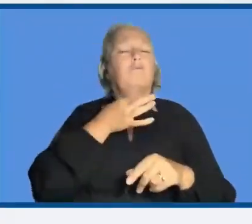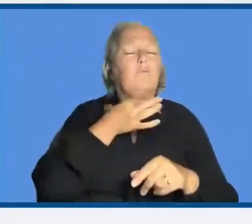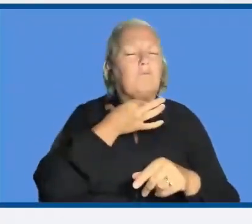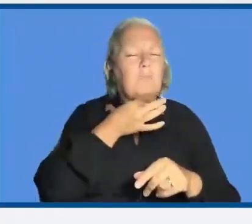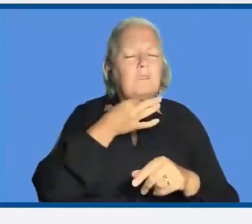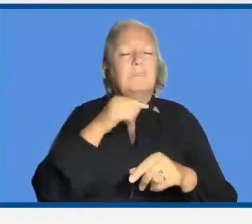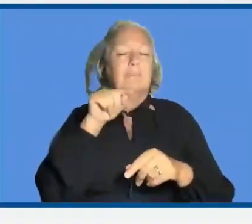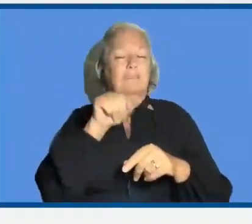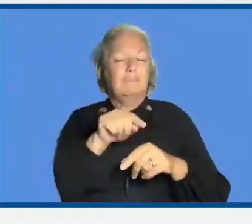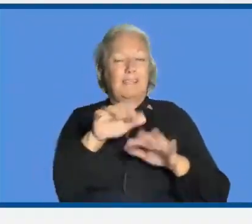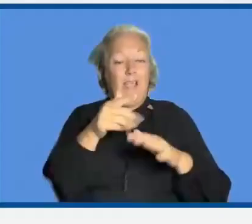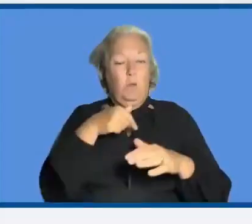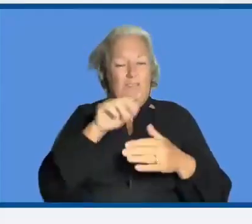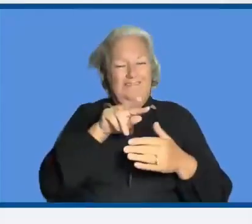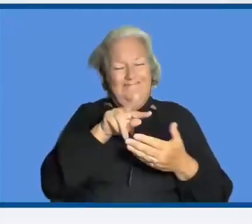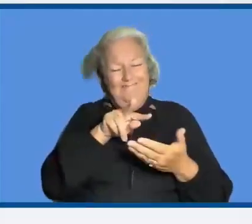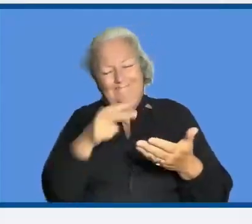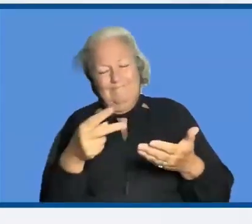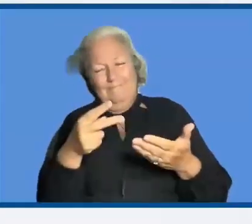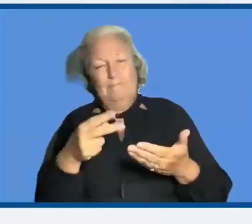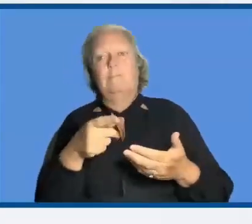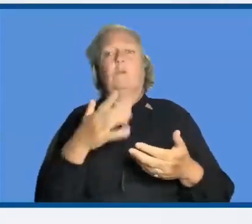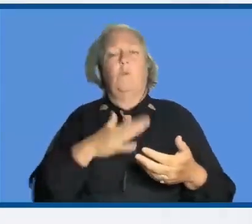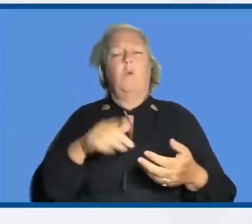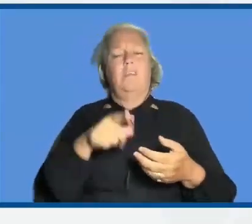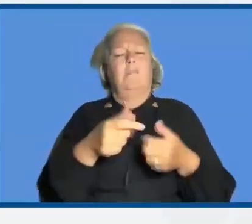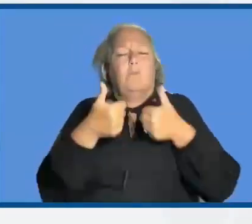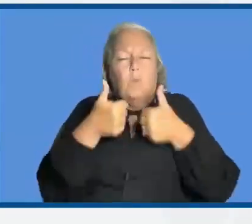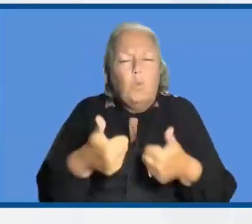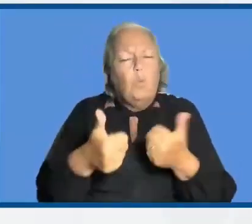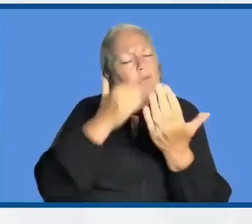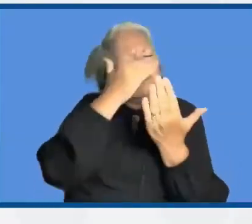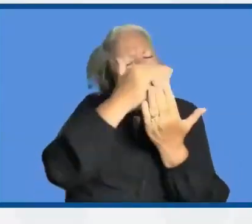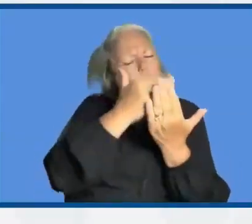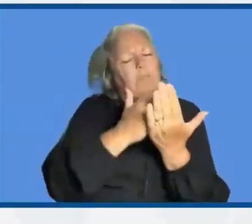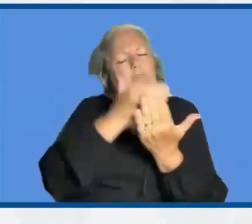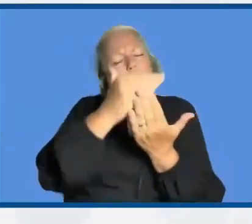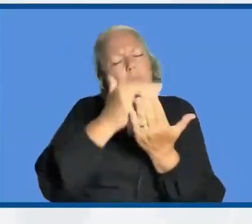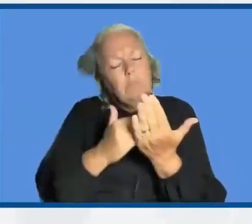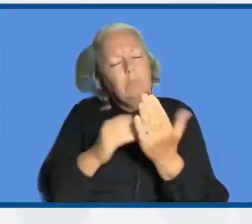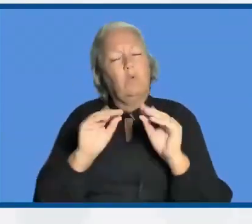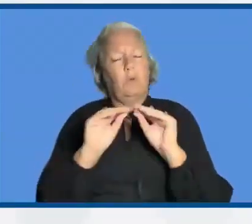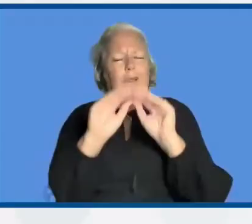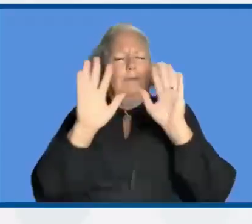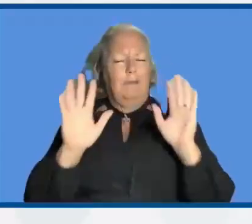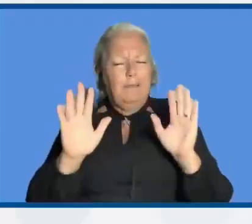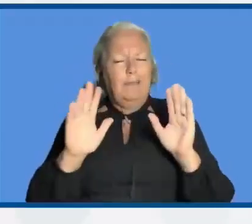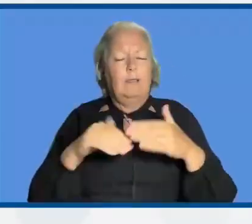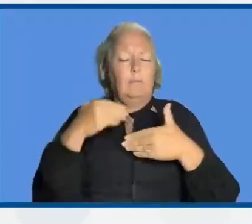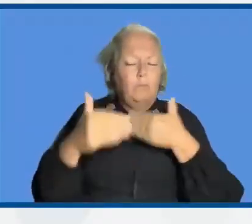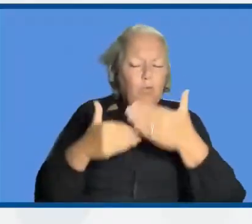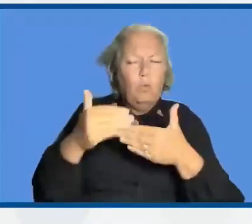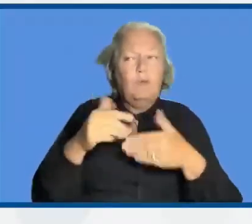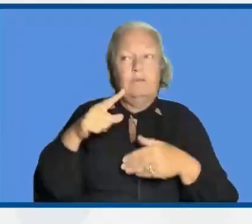useful and practical knowledge for all the decision-making processes in